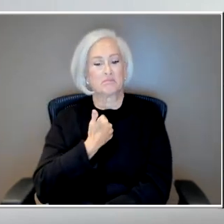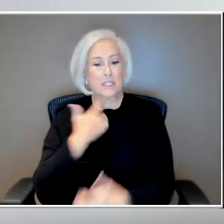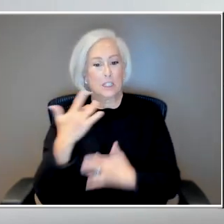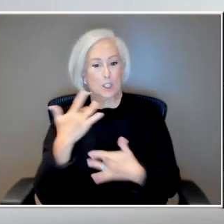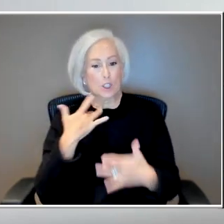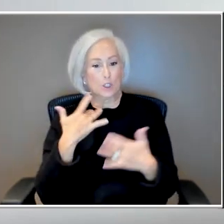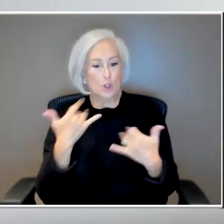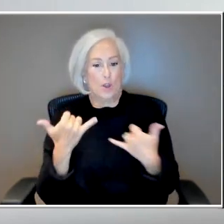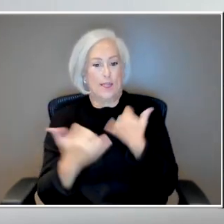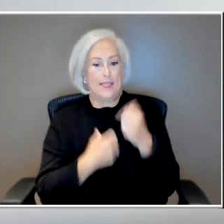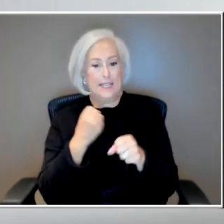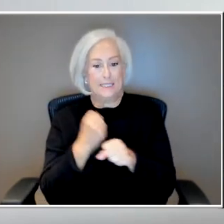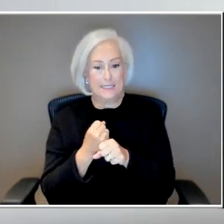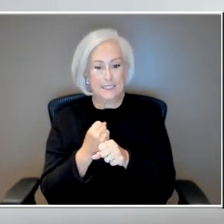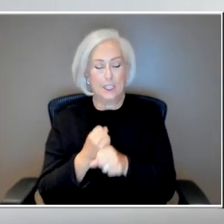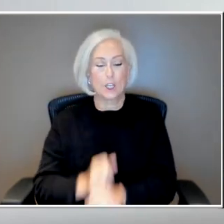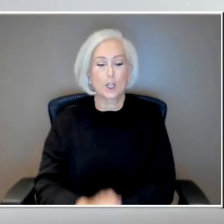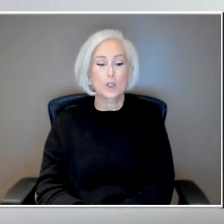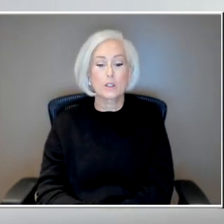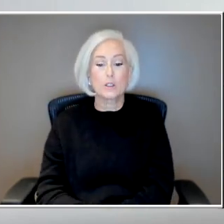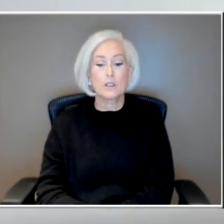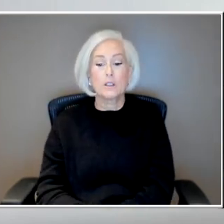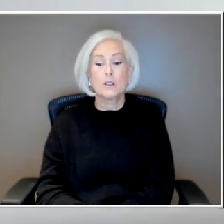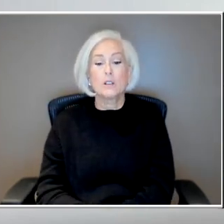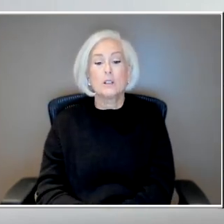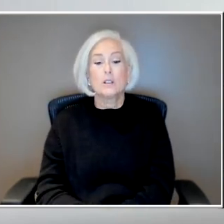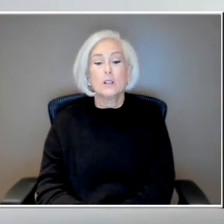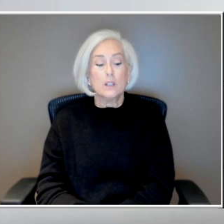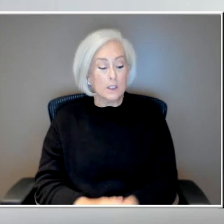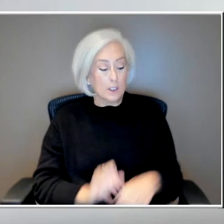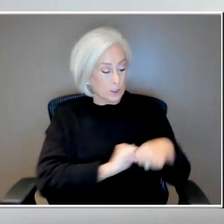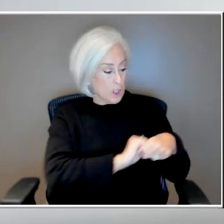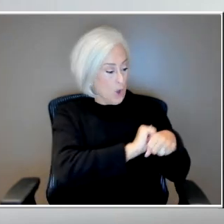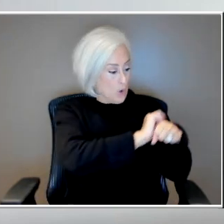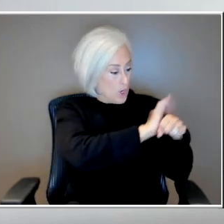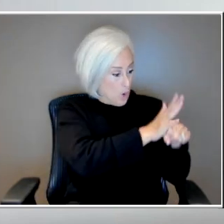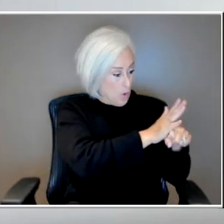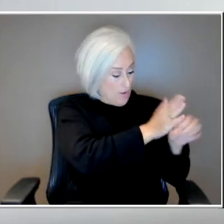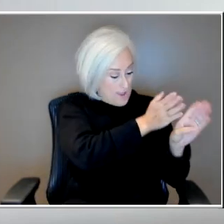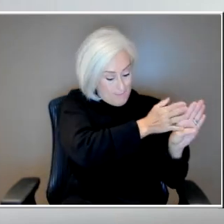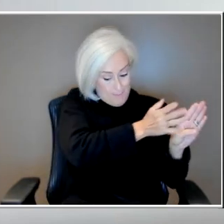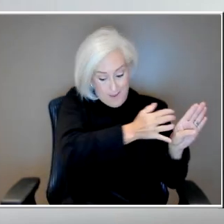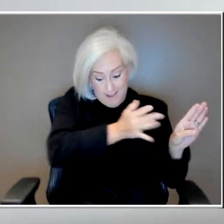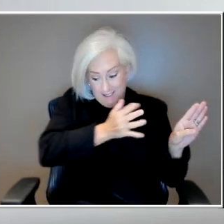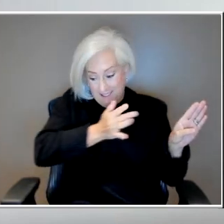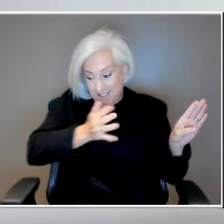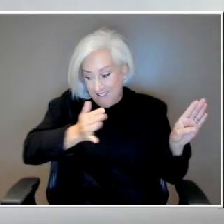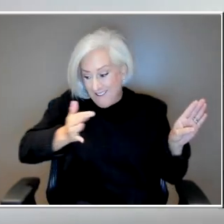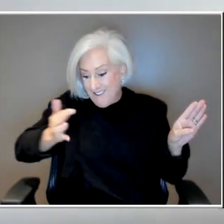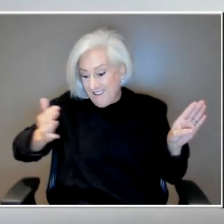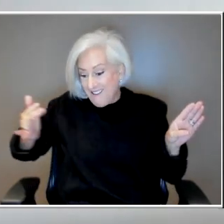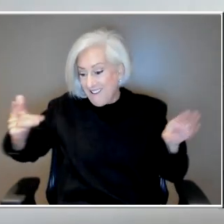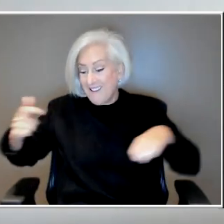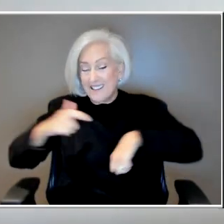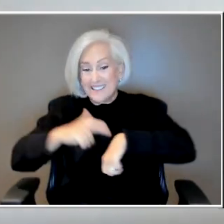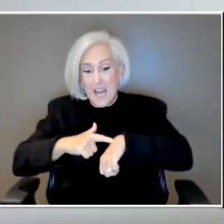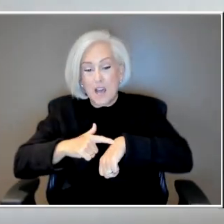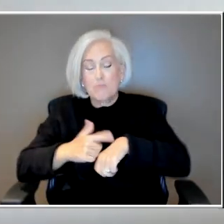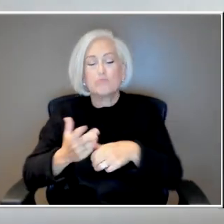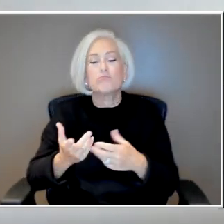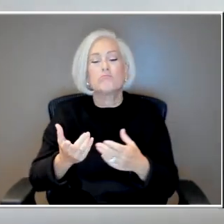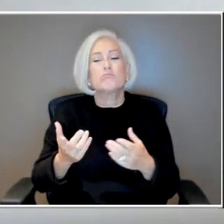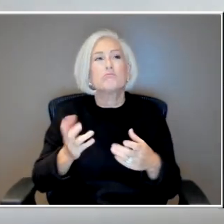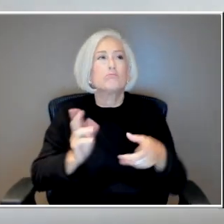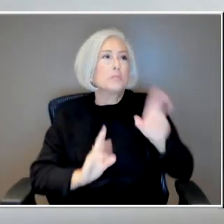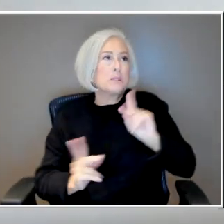think that the further out we get from the pandemic, the more comfortable people become. They